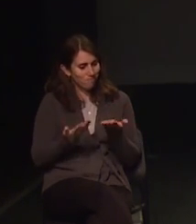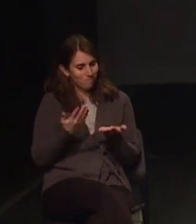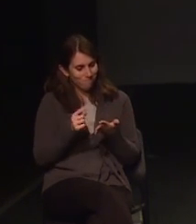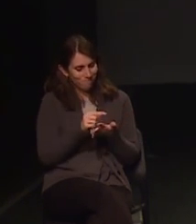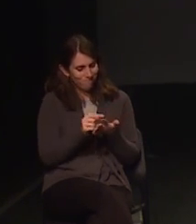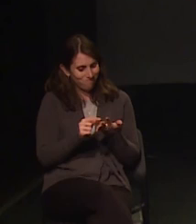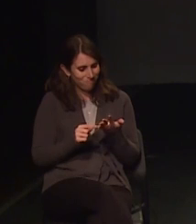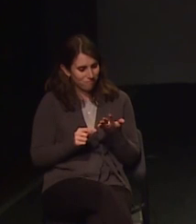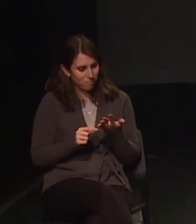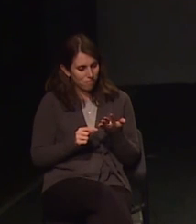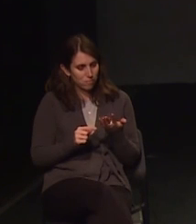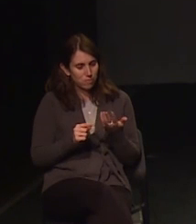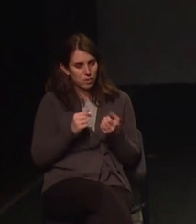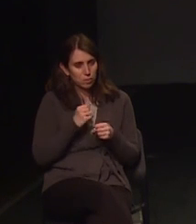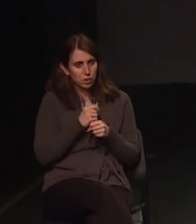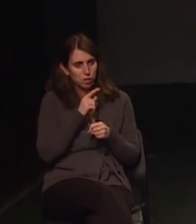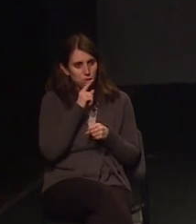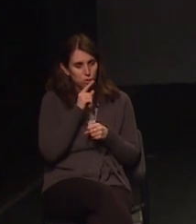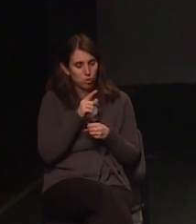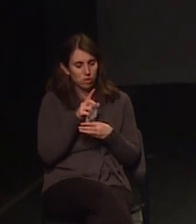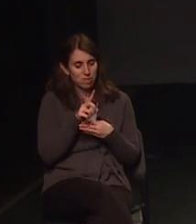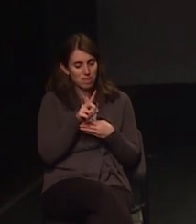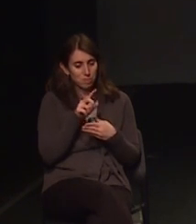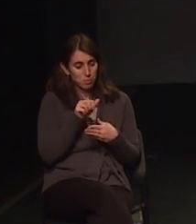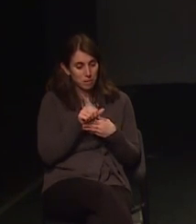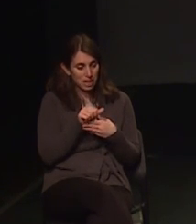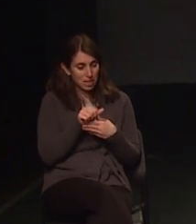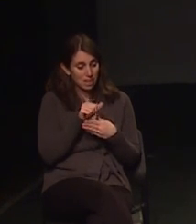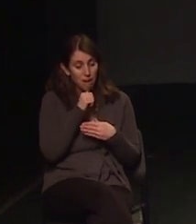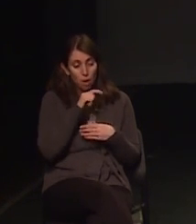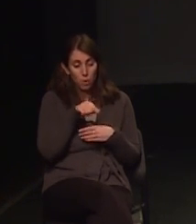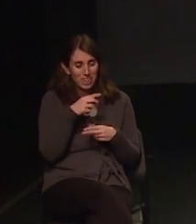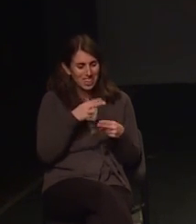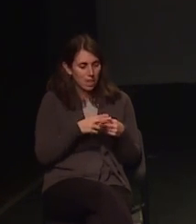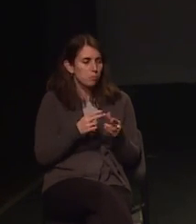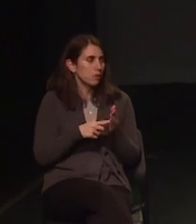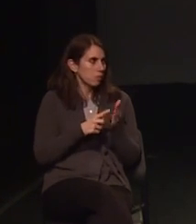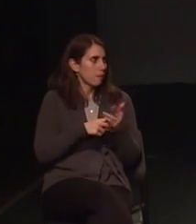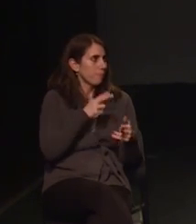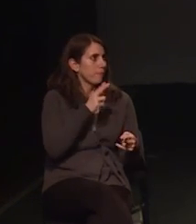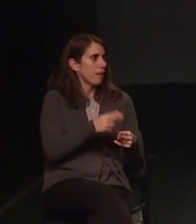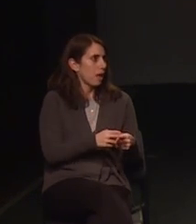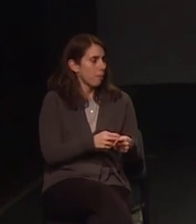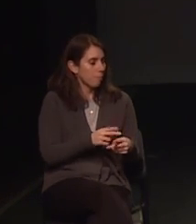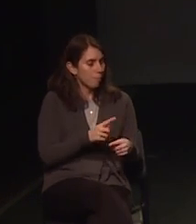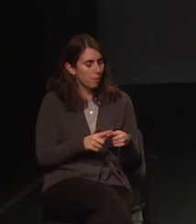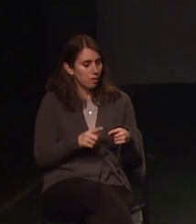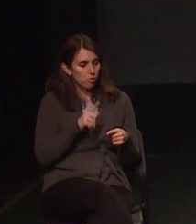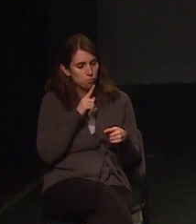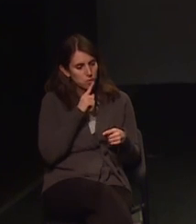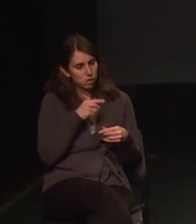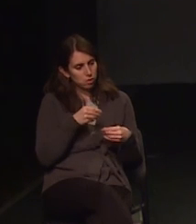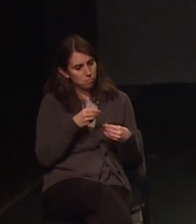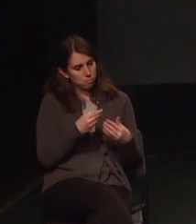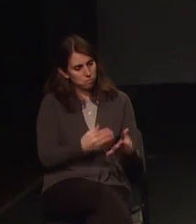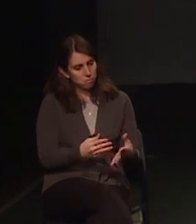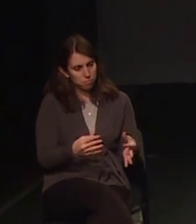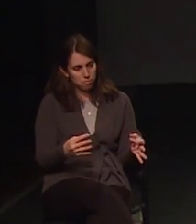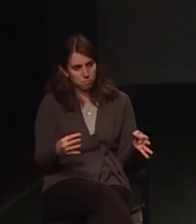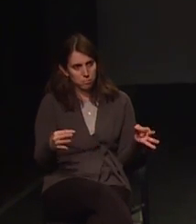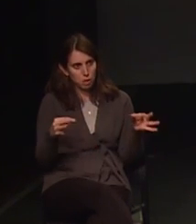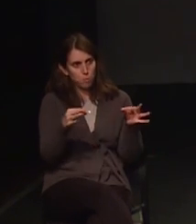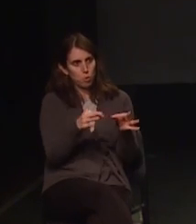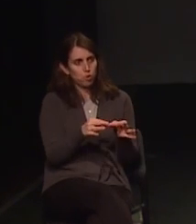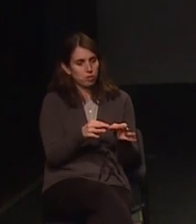being not only named, because sometimes it's named, but really given the weight that would be